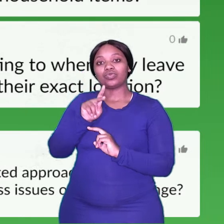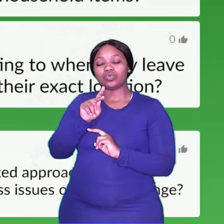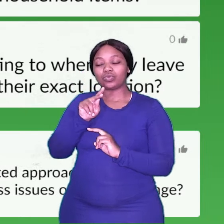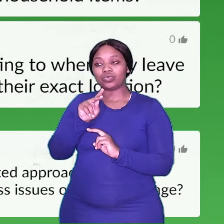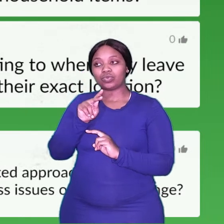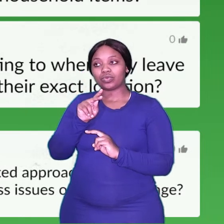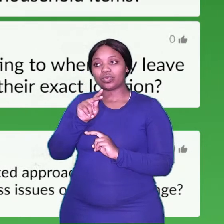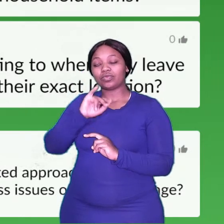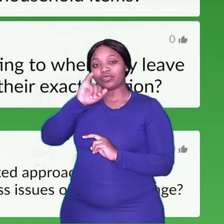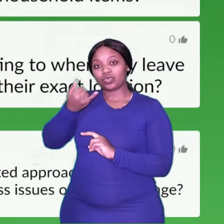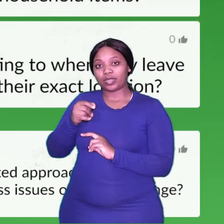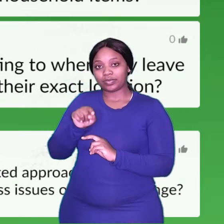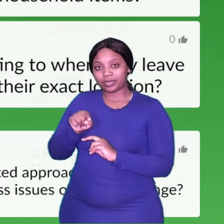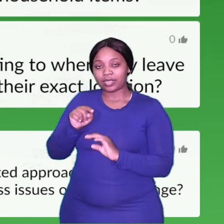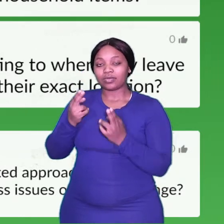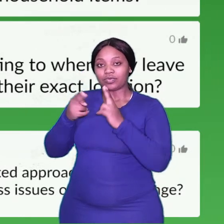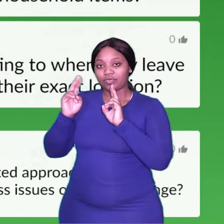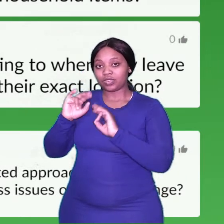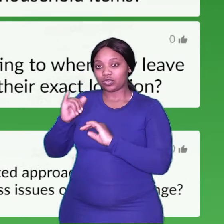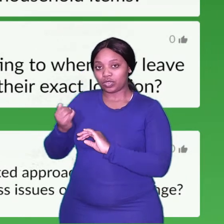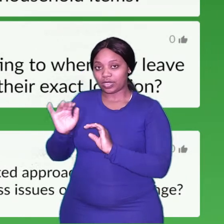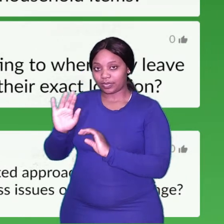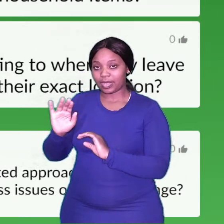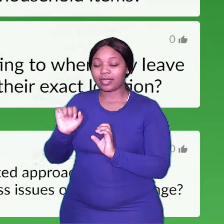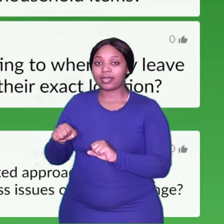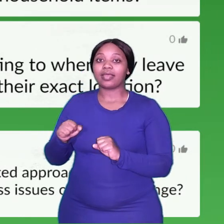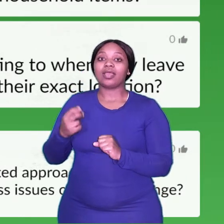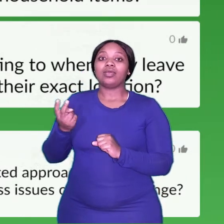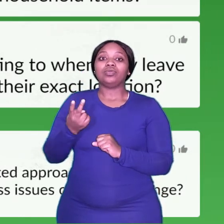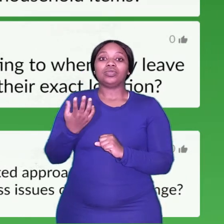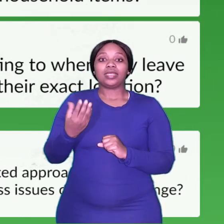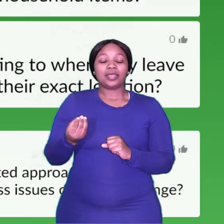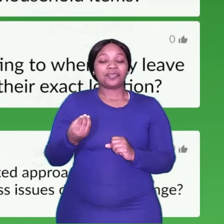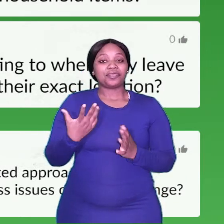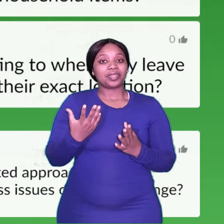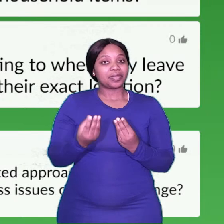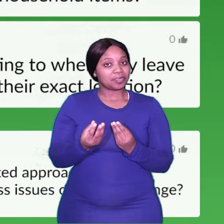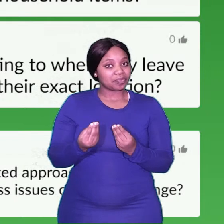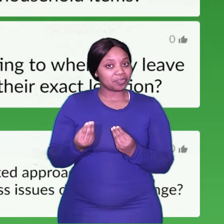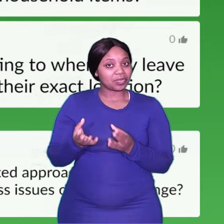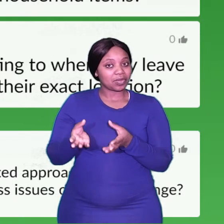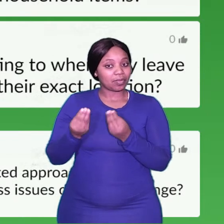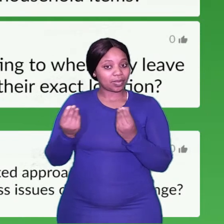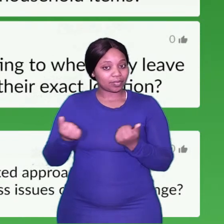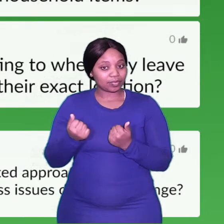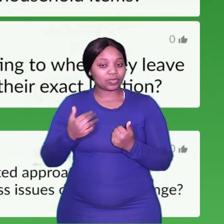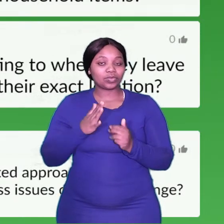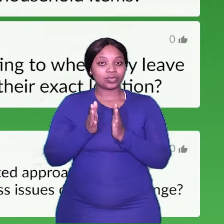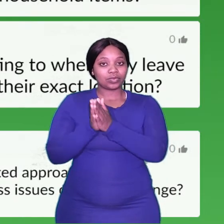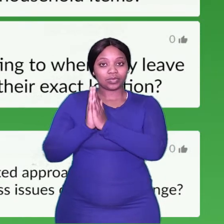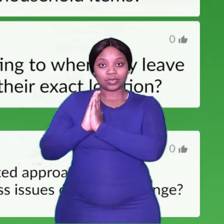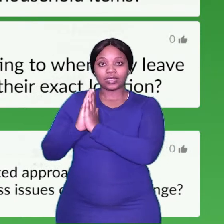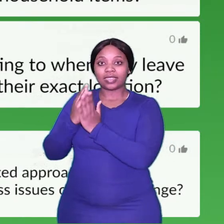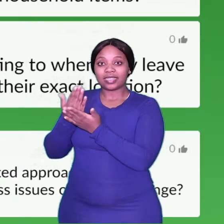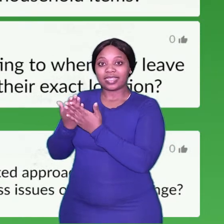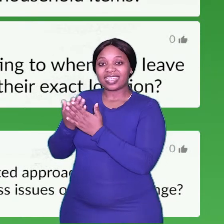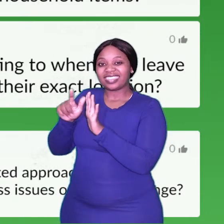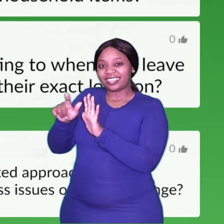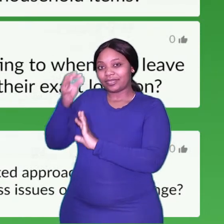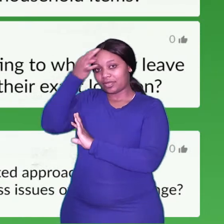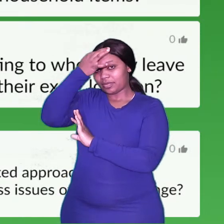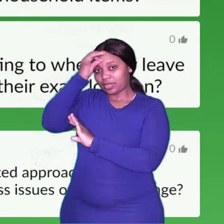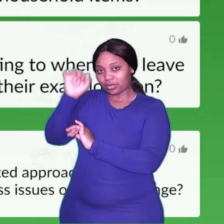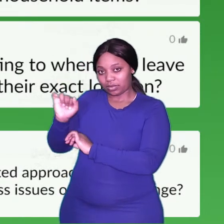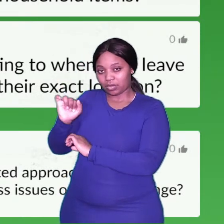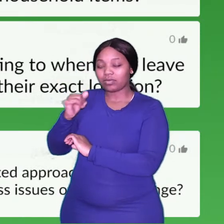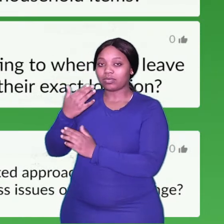very little time left and the number of questions we've received, I'd like to ask Ndu if you wouldn't mind limiting your input to 7 minutes, please.